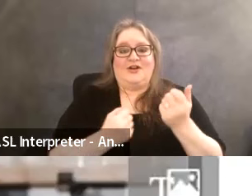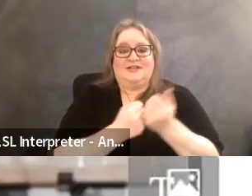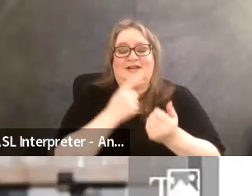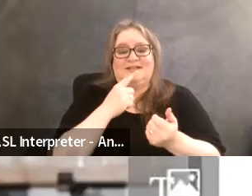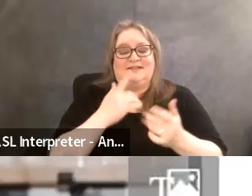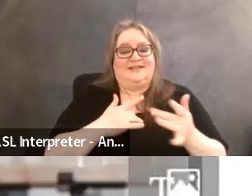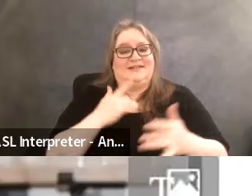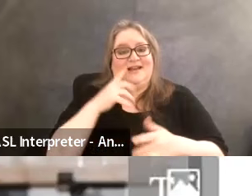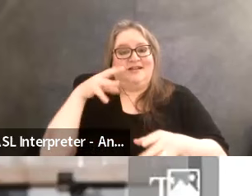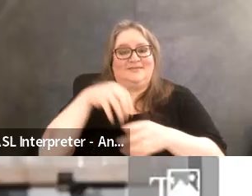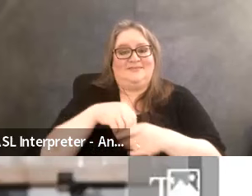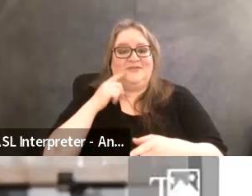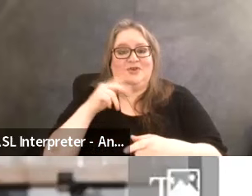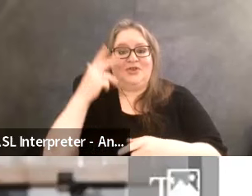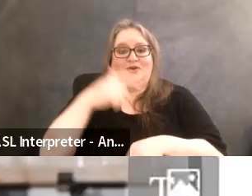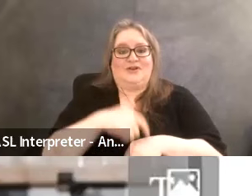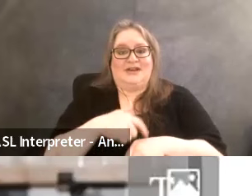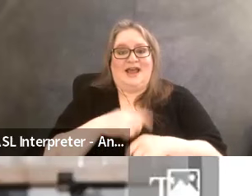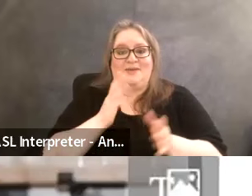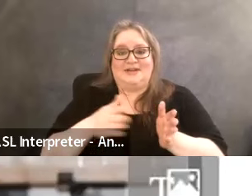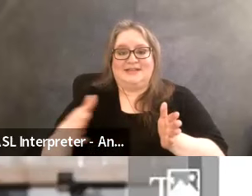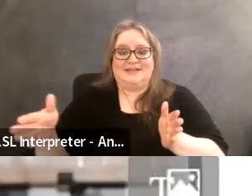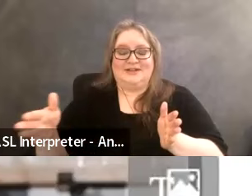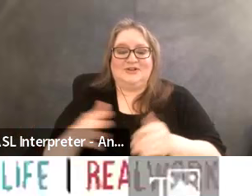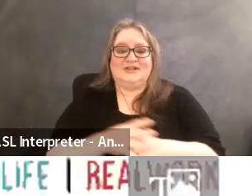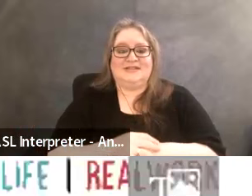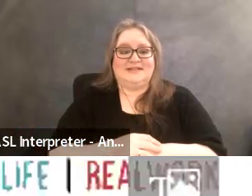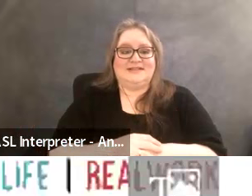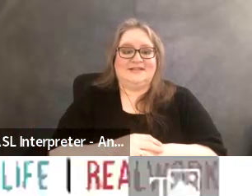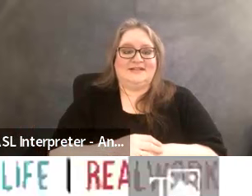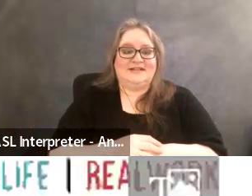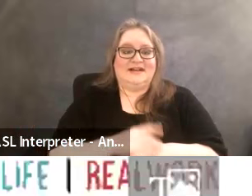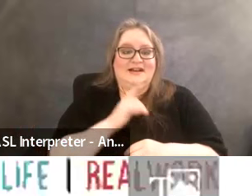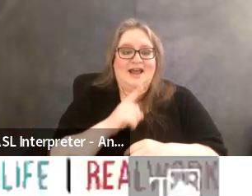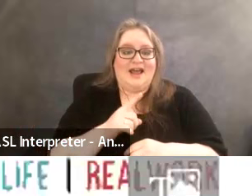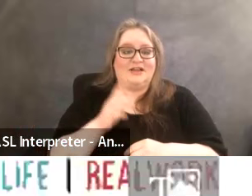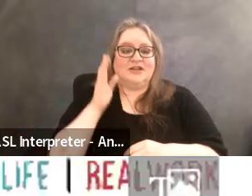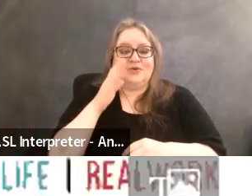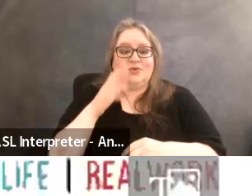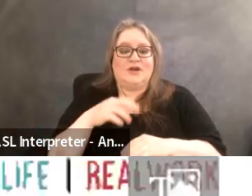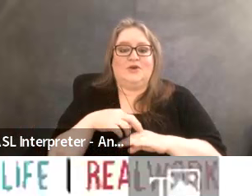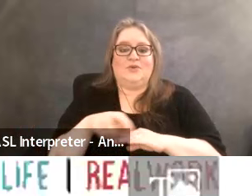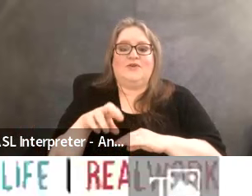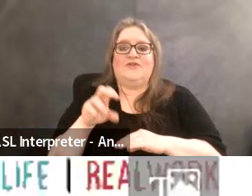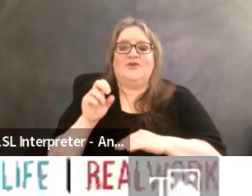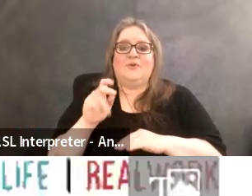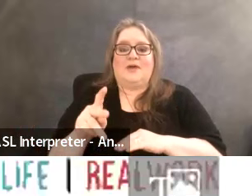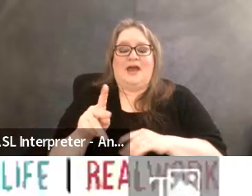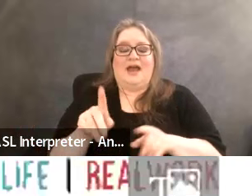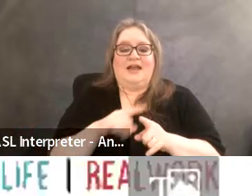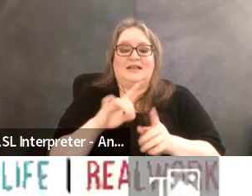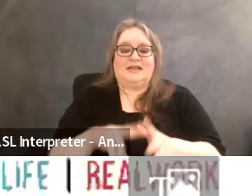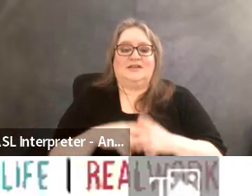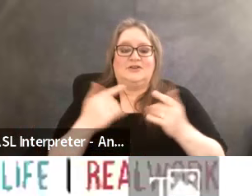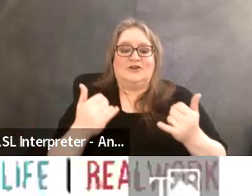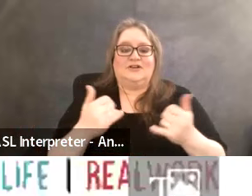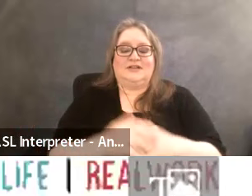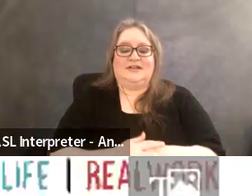to be here for the third time in a series, and actually going to refer back as I kick off